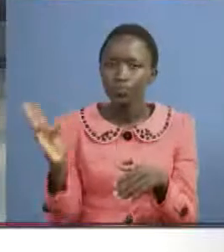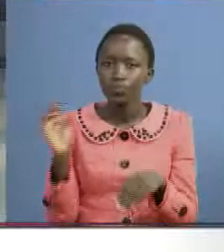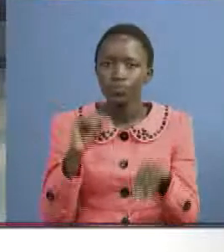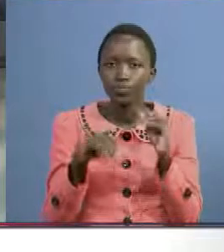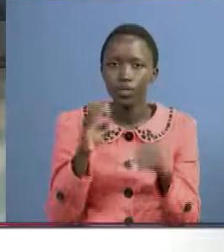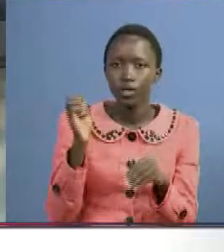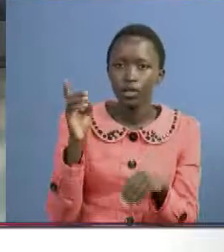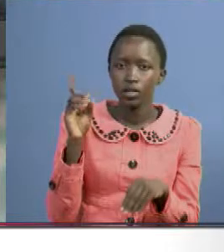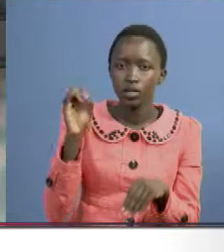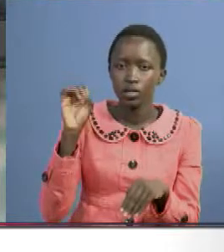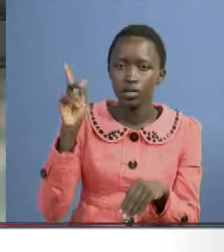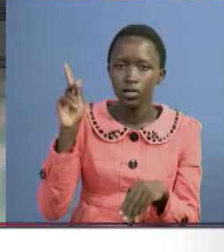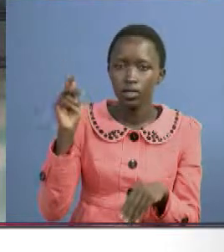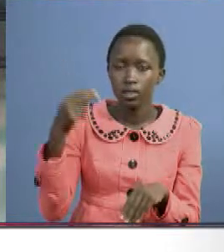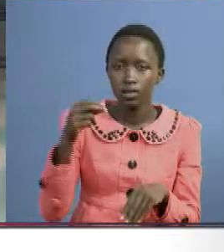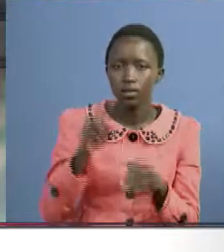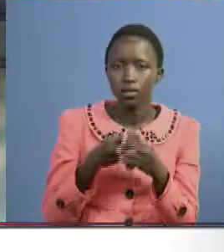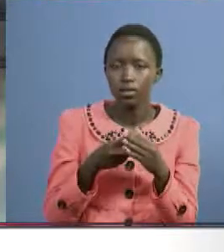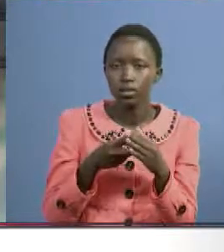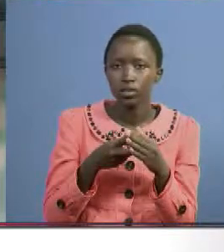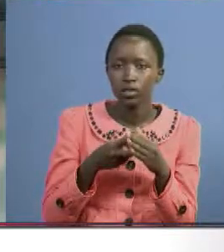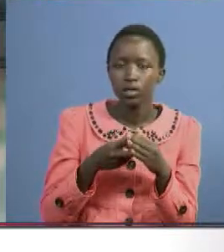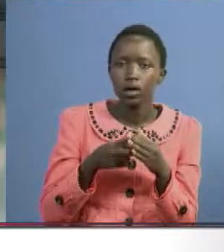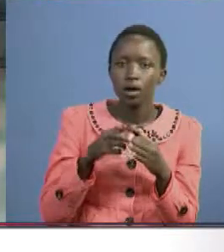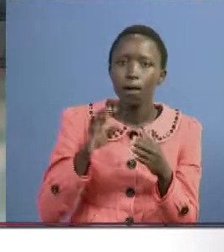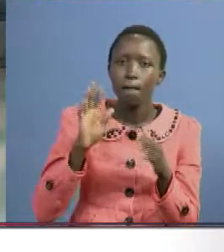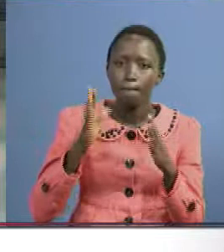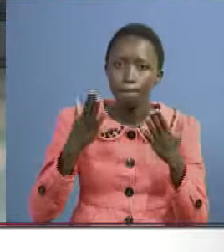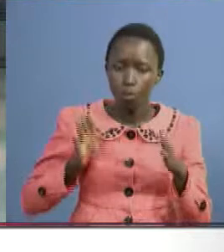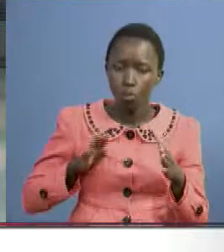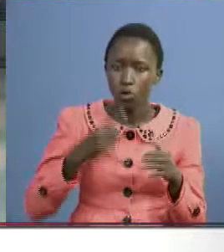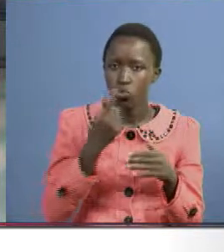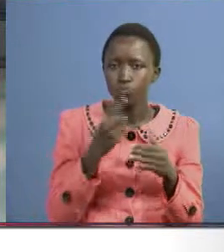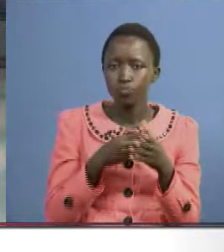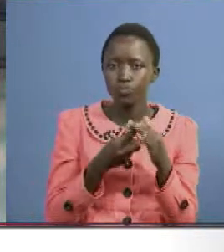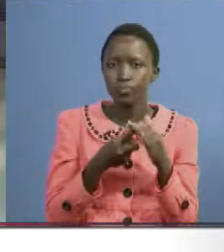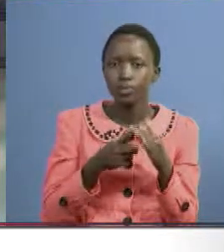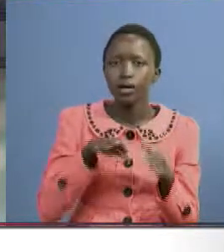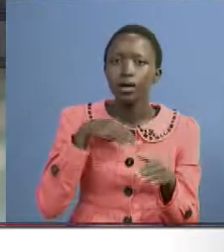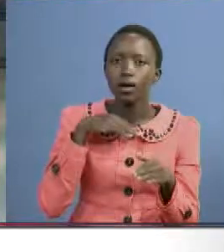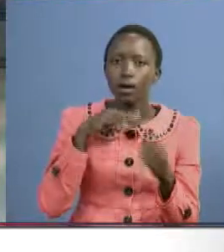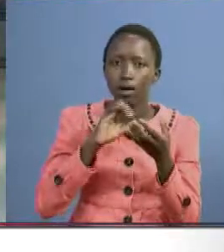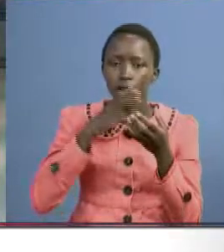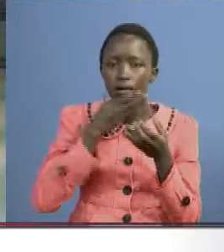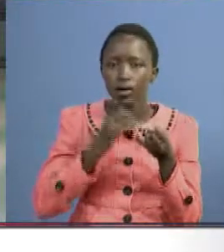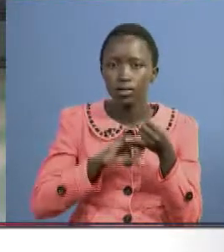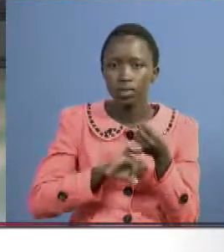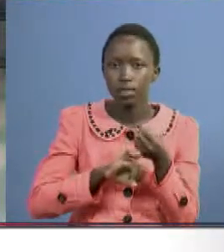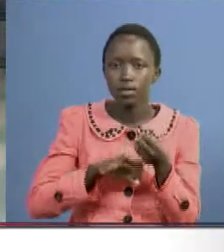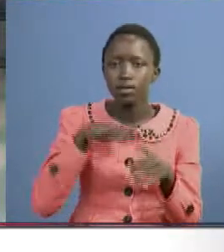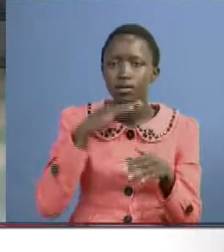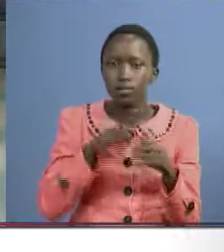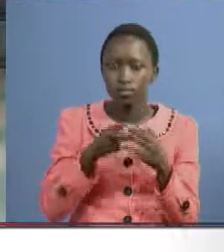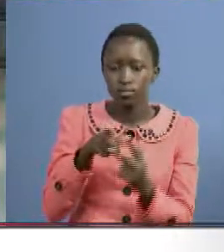by-election where Edith Vethi Mwanzia, the widow of the late Kitui West Member of Parliament Francis Nyenze, is a newly elected